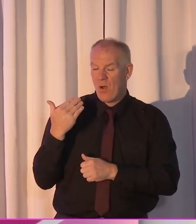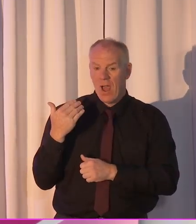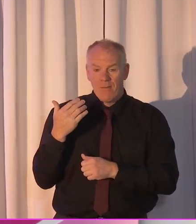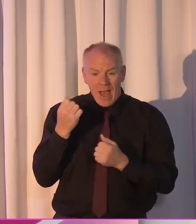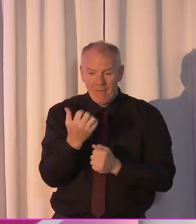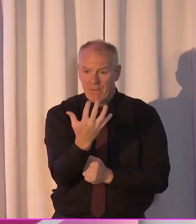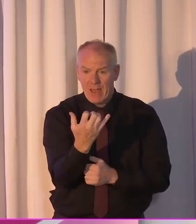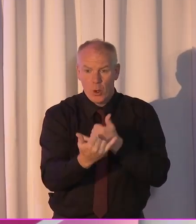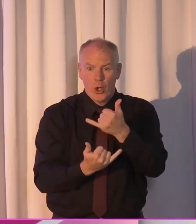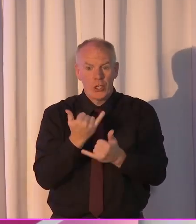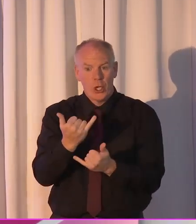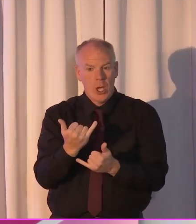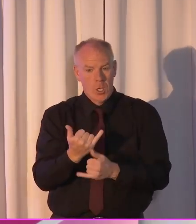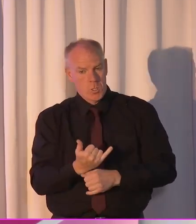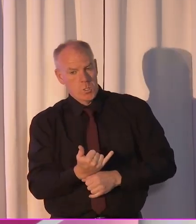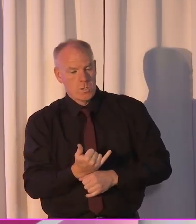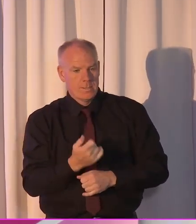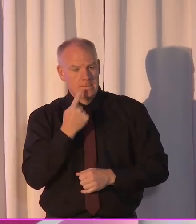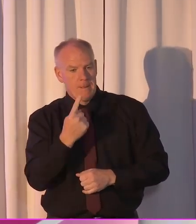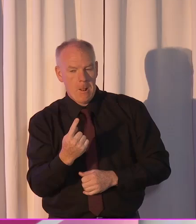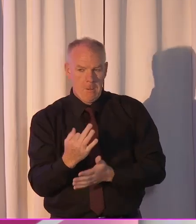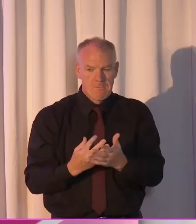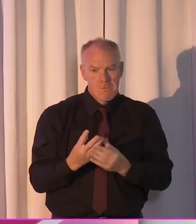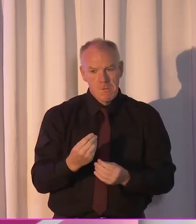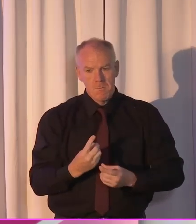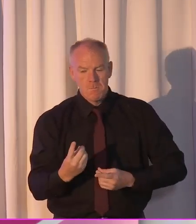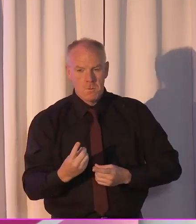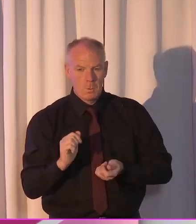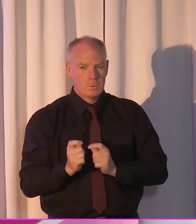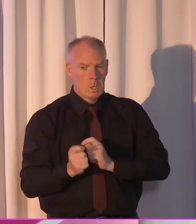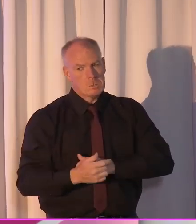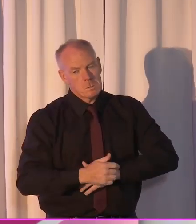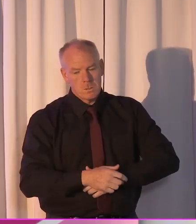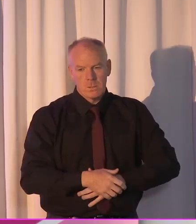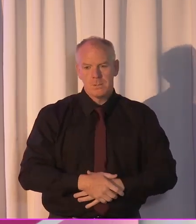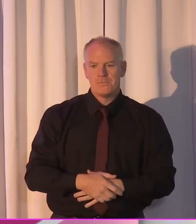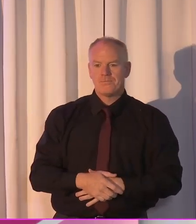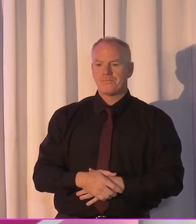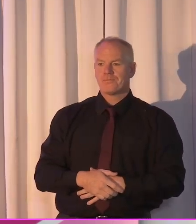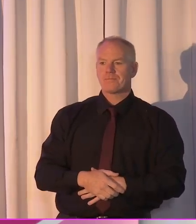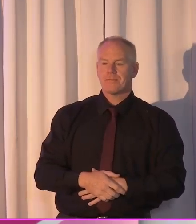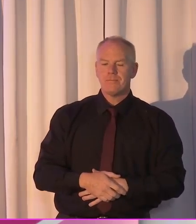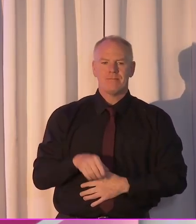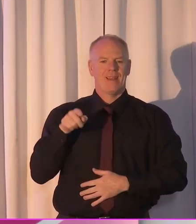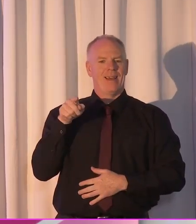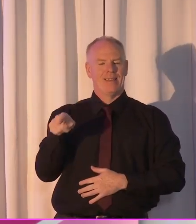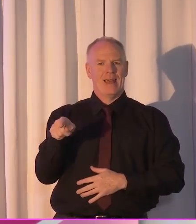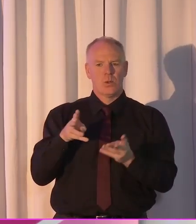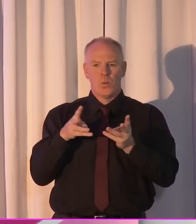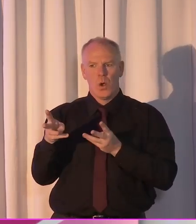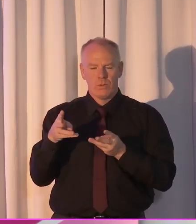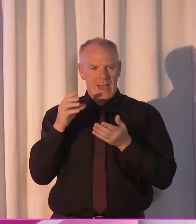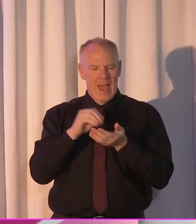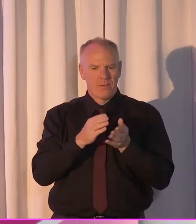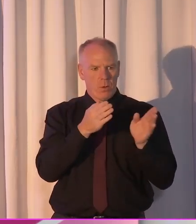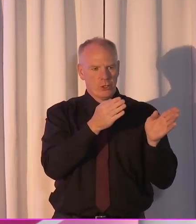another 5 years in it, I'm telling you, there's a few things that I would like to see changed. And that is the piece where we have to